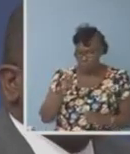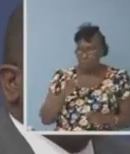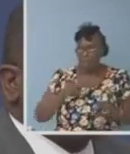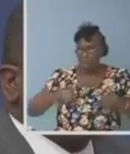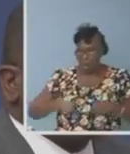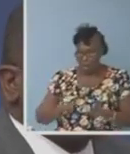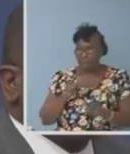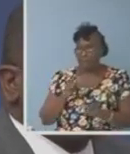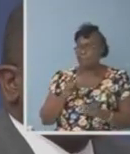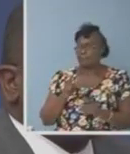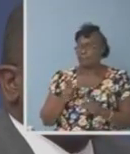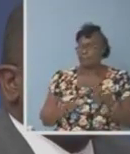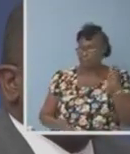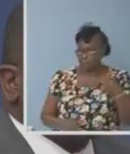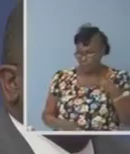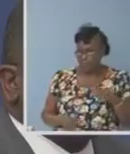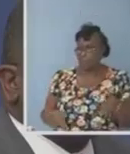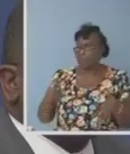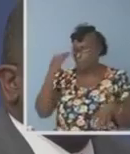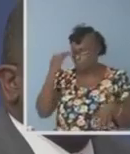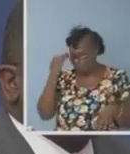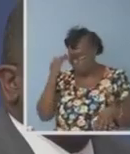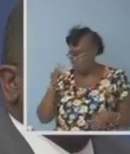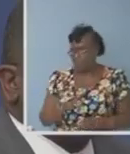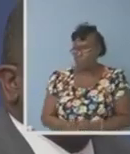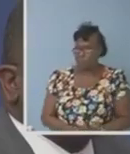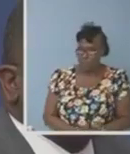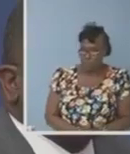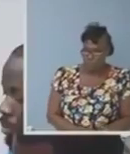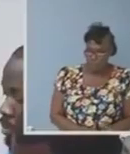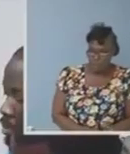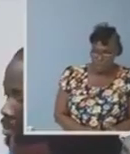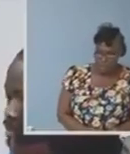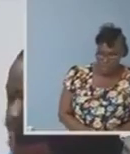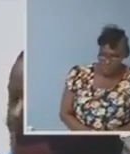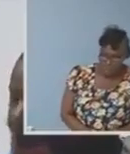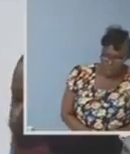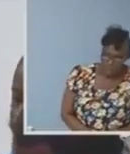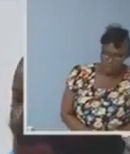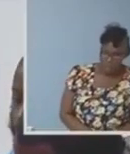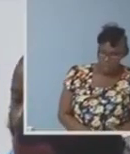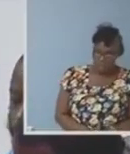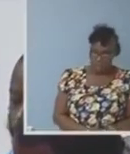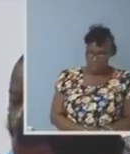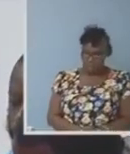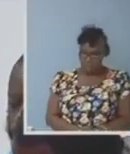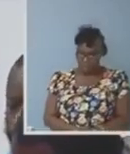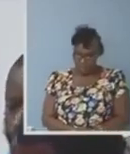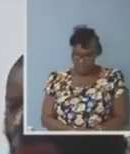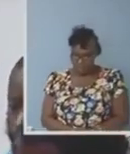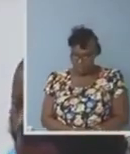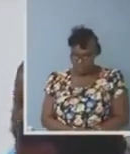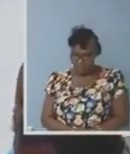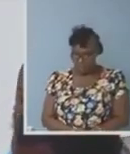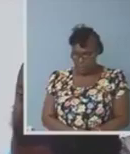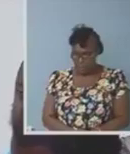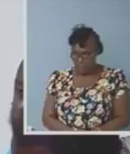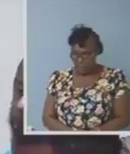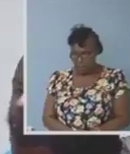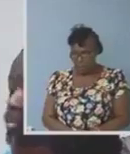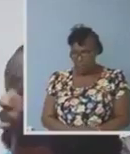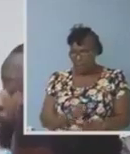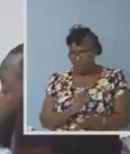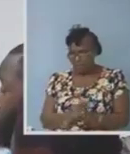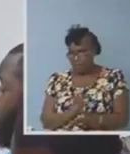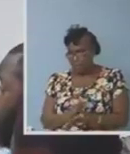the public, of course, through the media. Okay, just one other question, as I don't want to hog the mic. In terms of